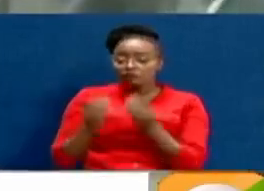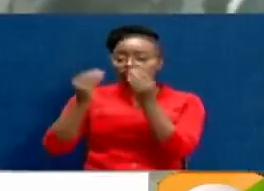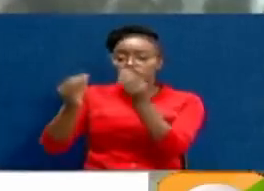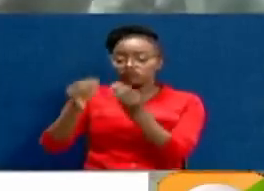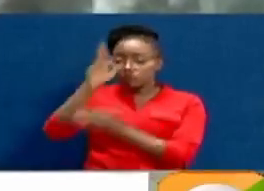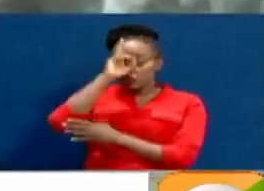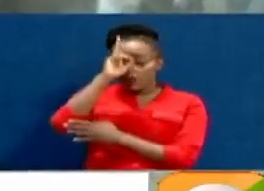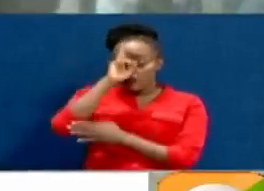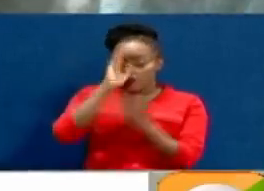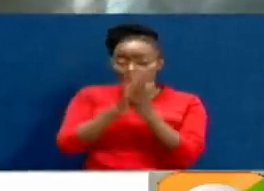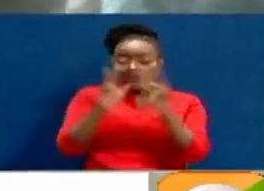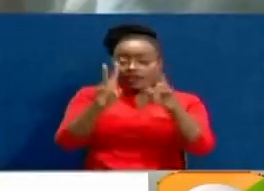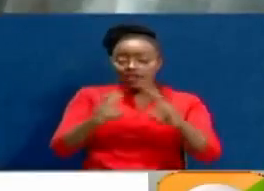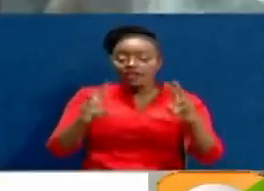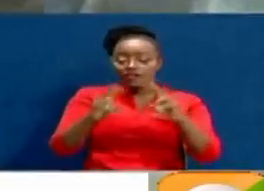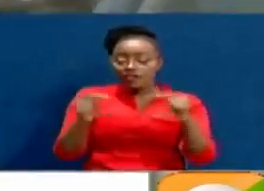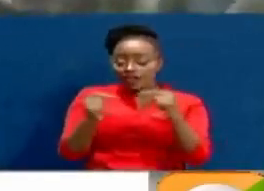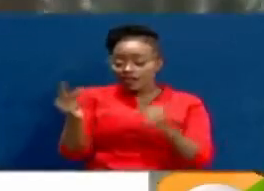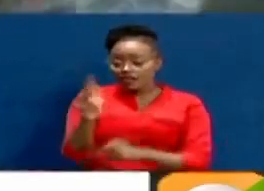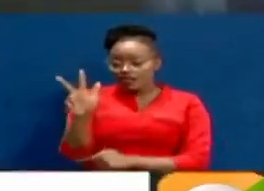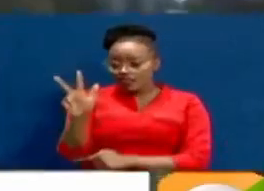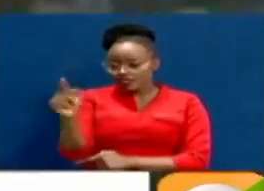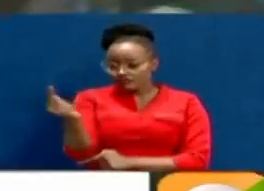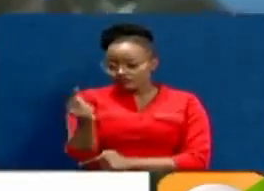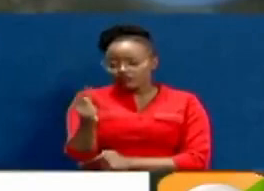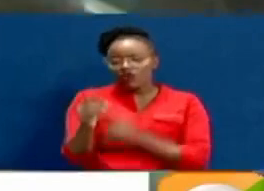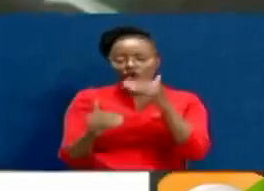to the police and investigations against them have started.